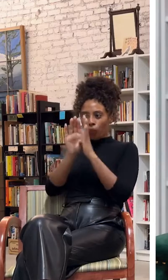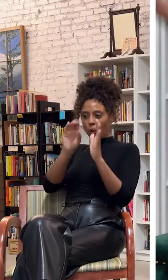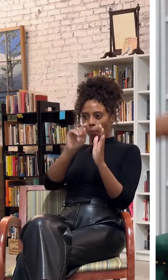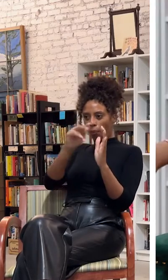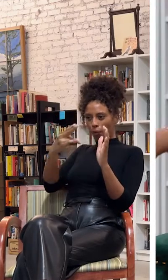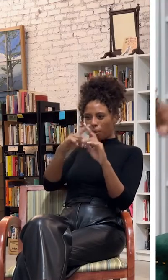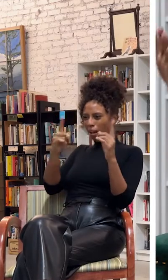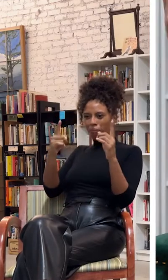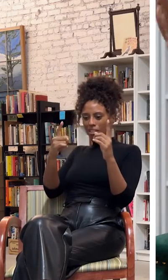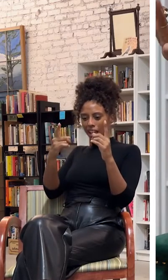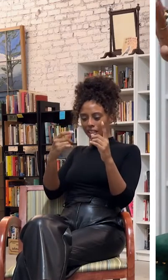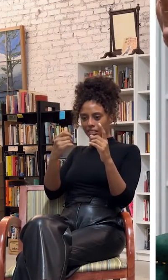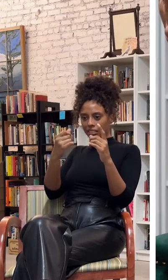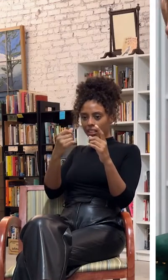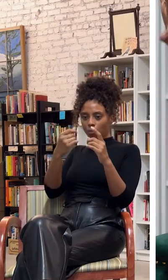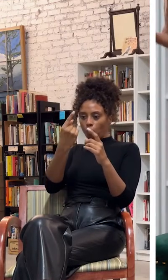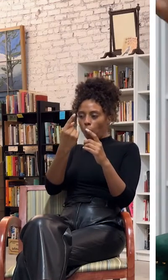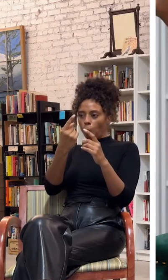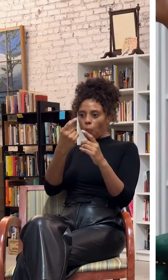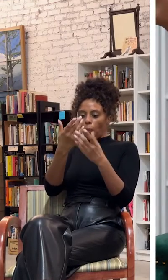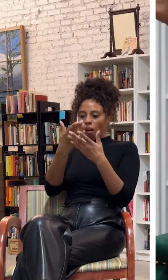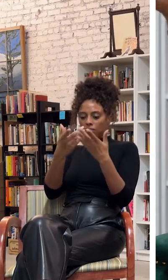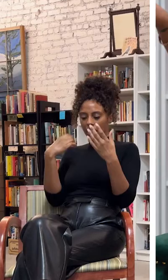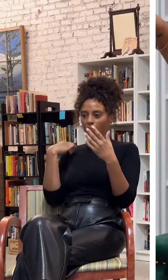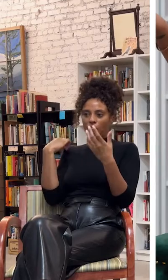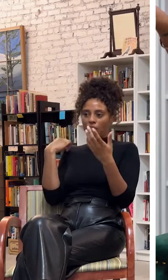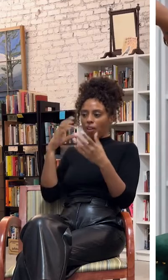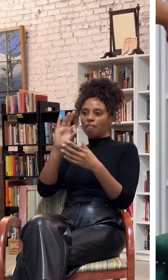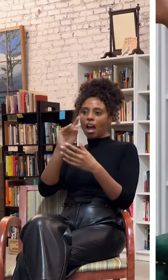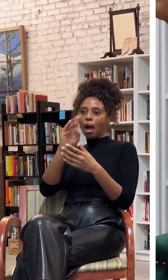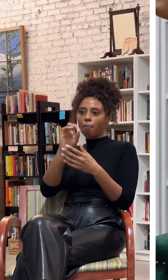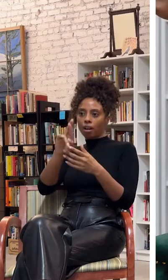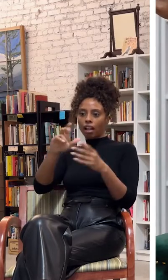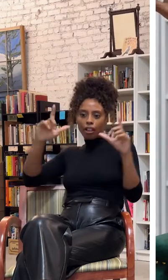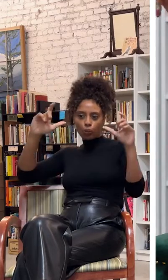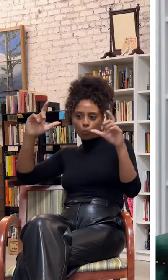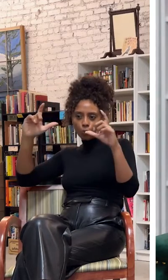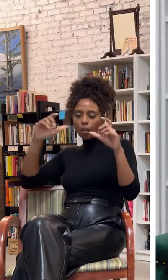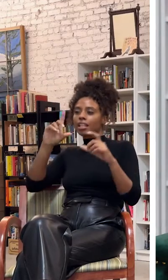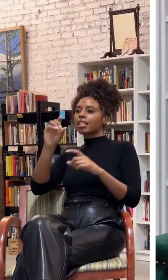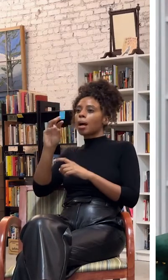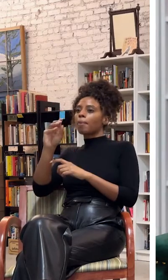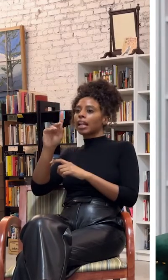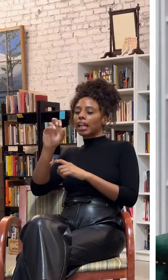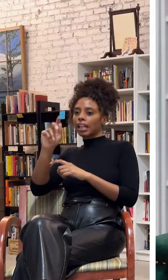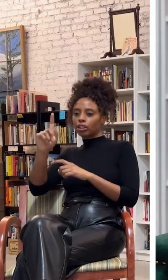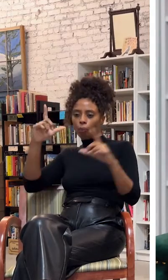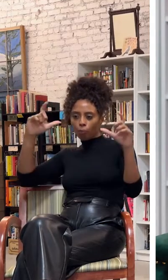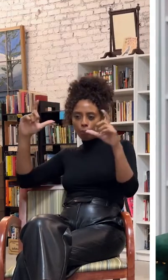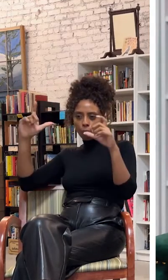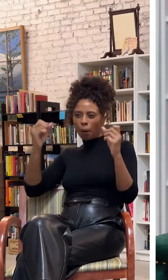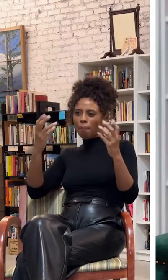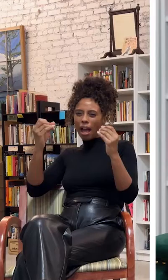like a piece of fabric, and then Dominique, who was the photographer, shooting hundreds of people over the course of 2 days. But on the other half of the